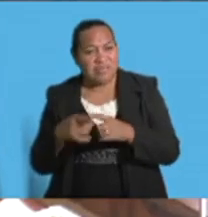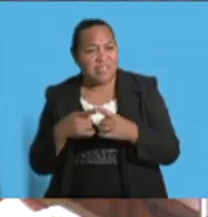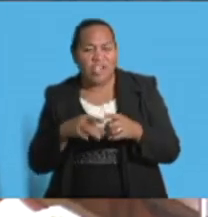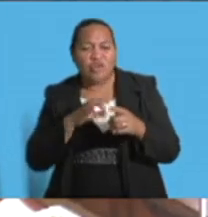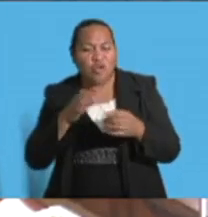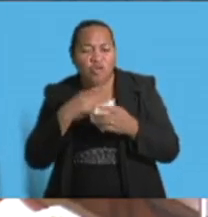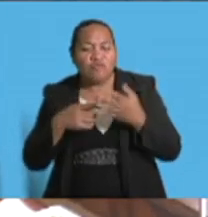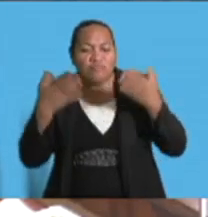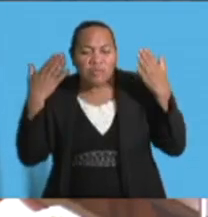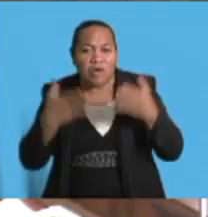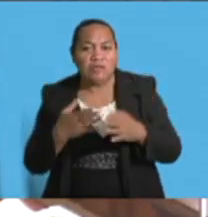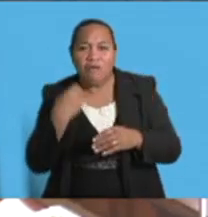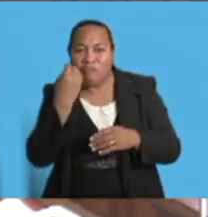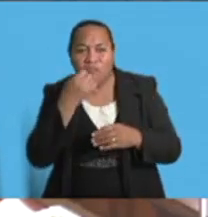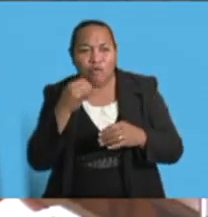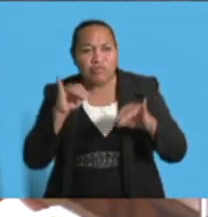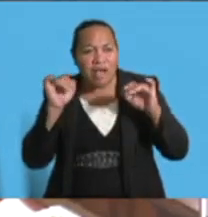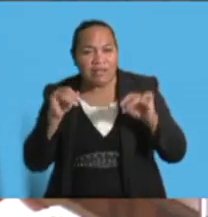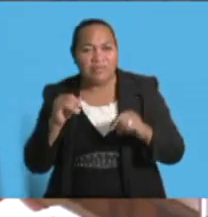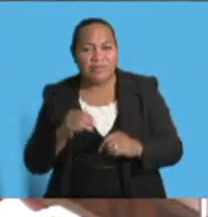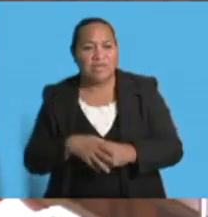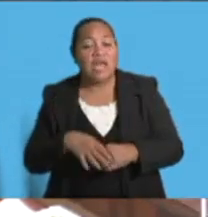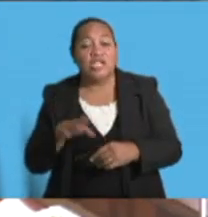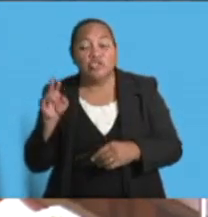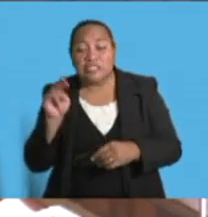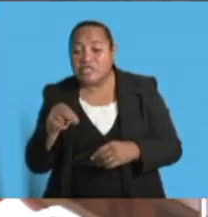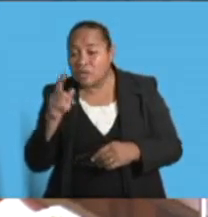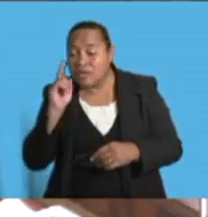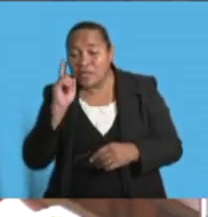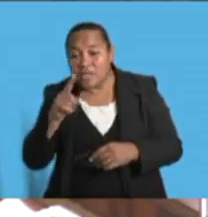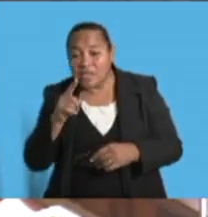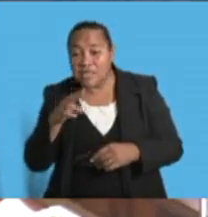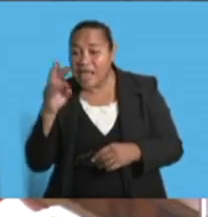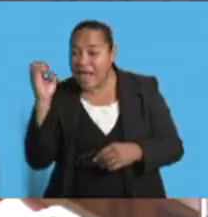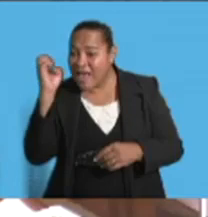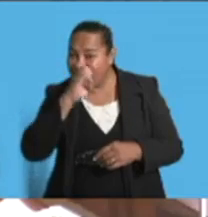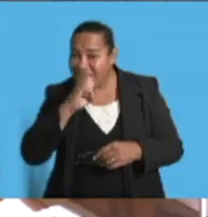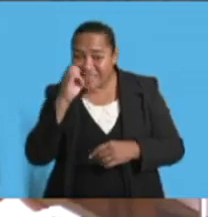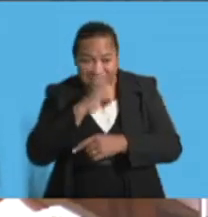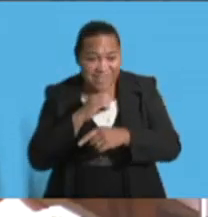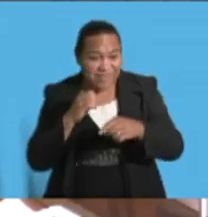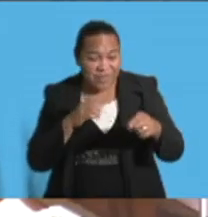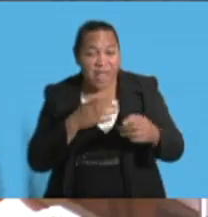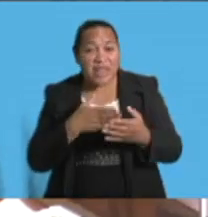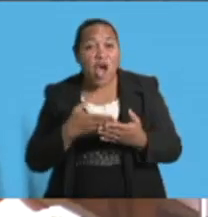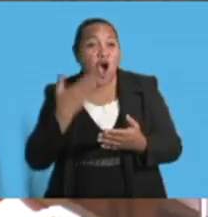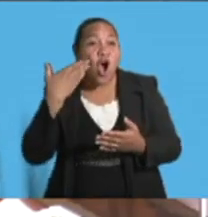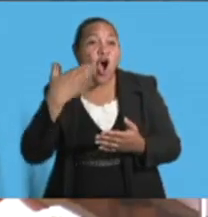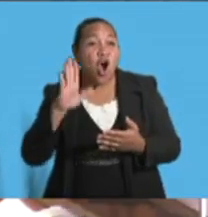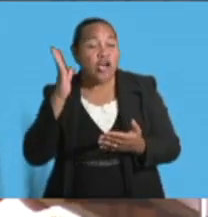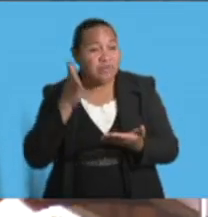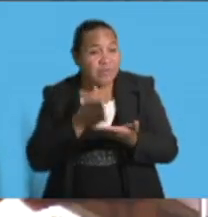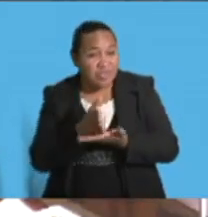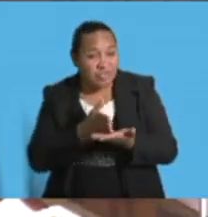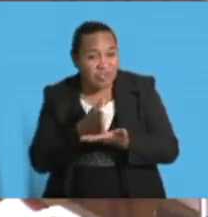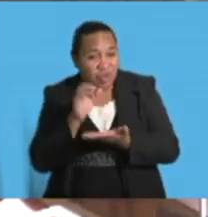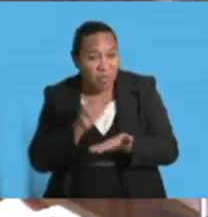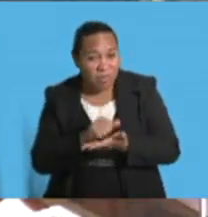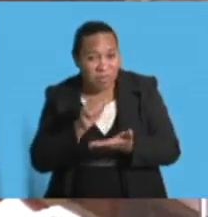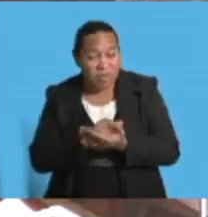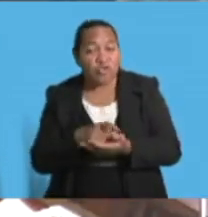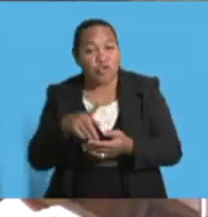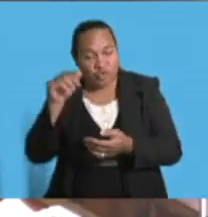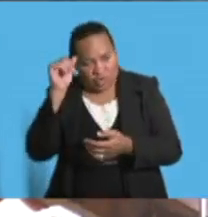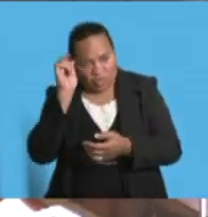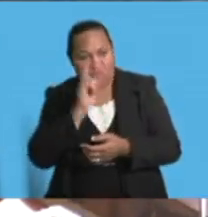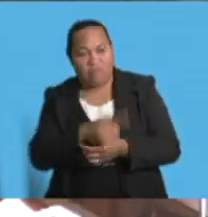items. One needs to see the ethnic makeup, at the hotbread shops around the country to know why Honorable Samisoni